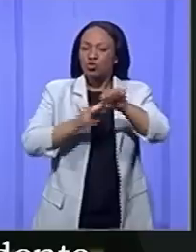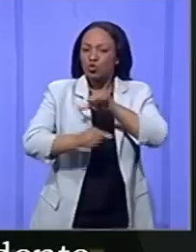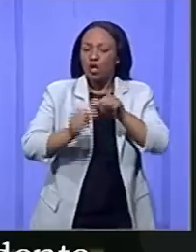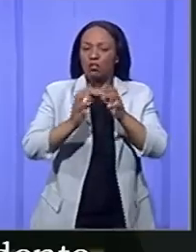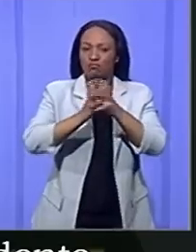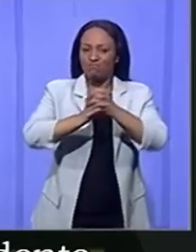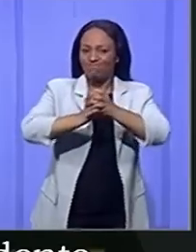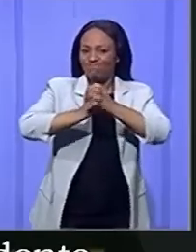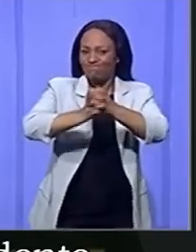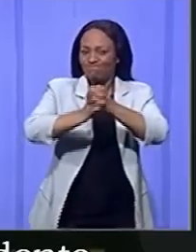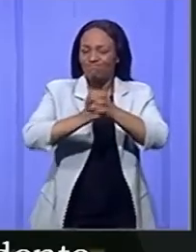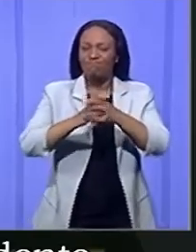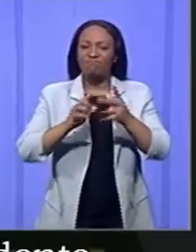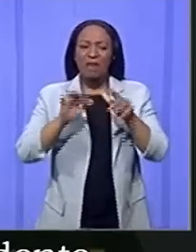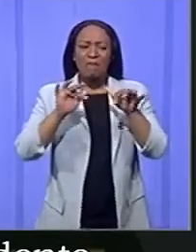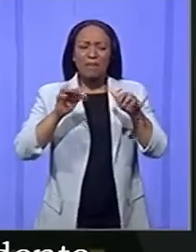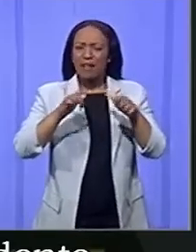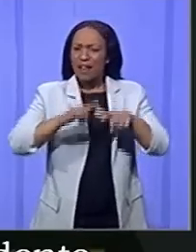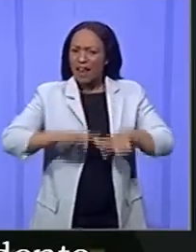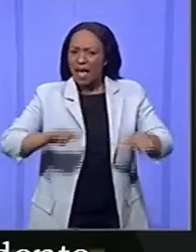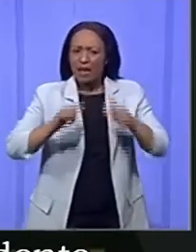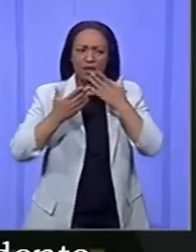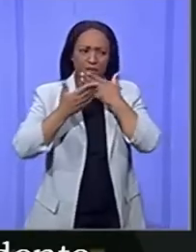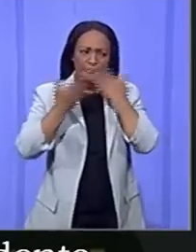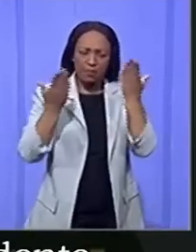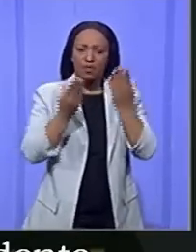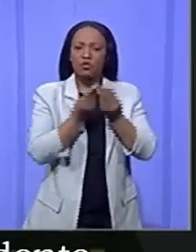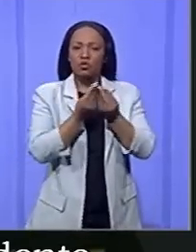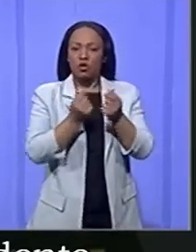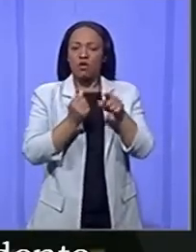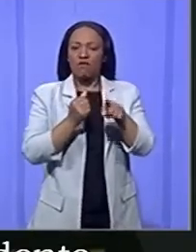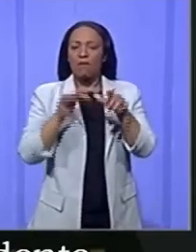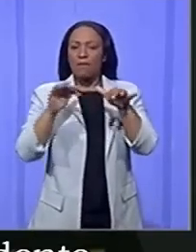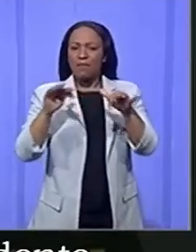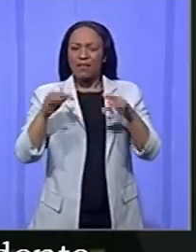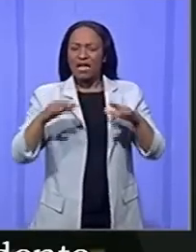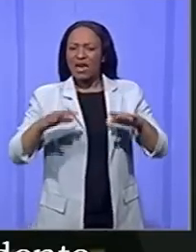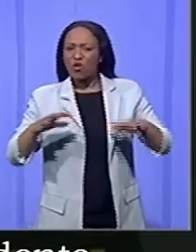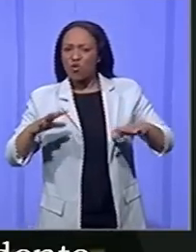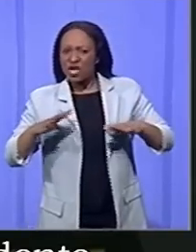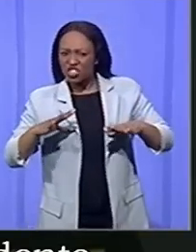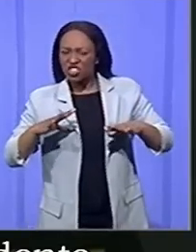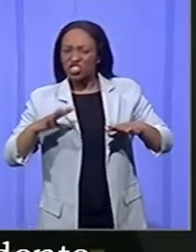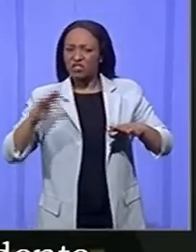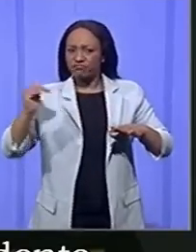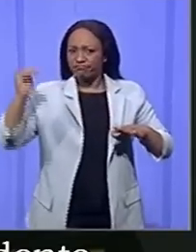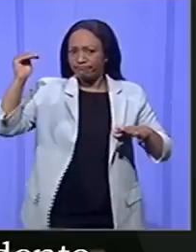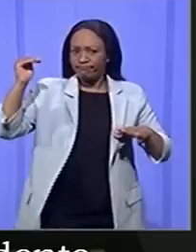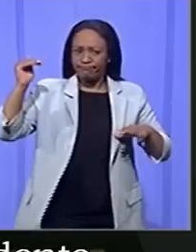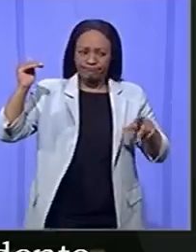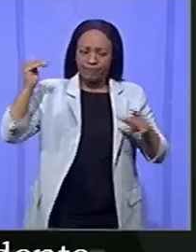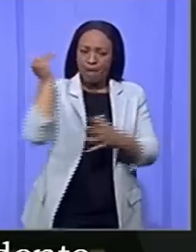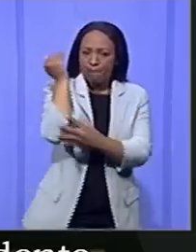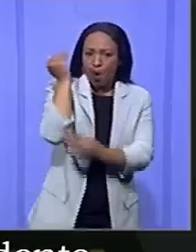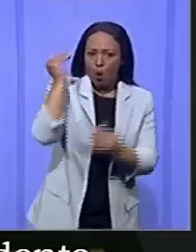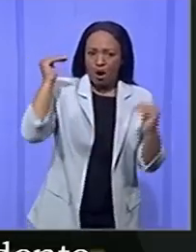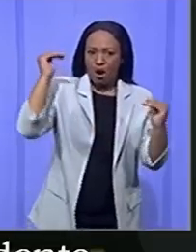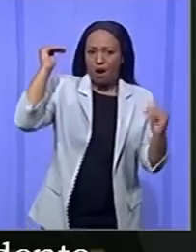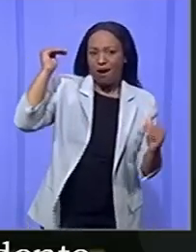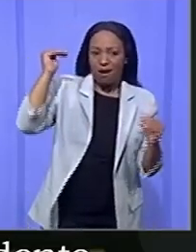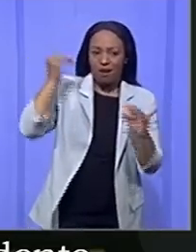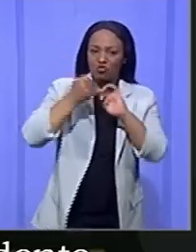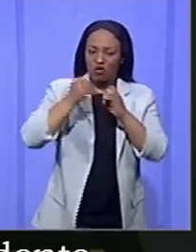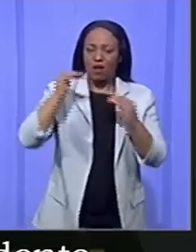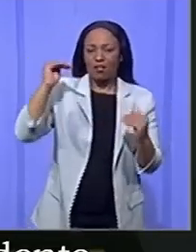landlessness, and the growing gap between the rich and the poor. We are committed in creating